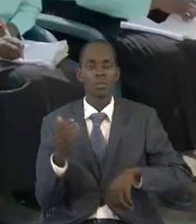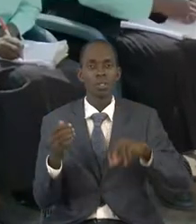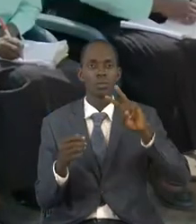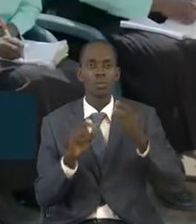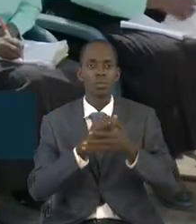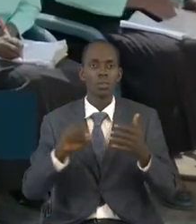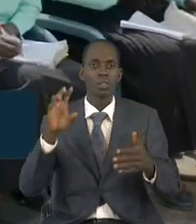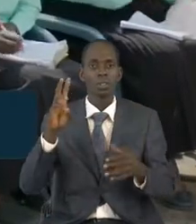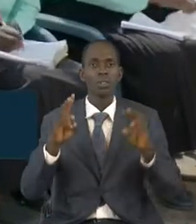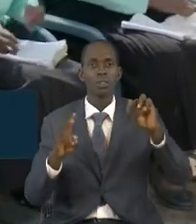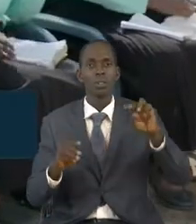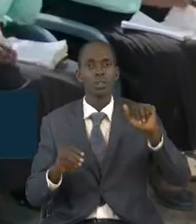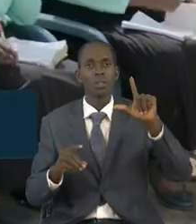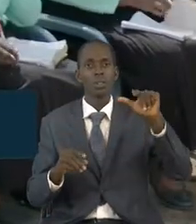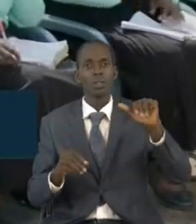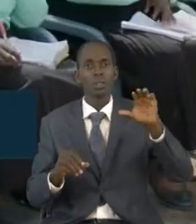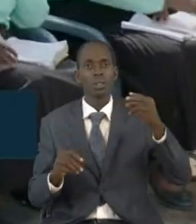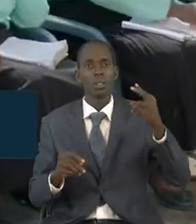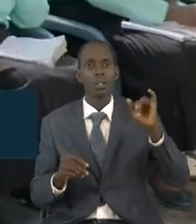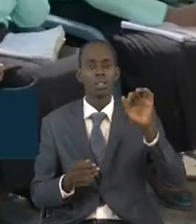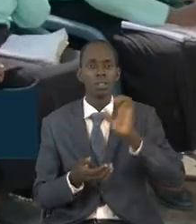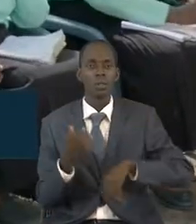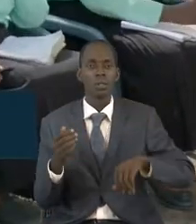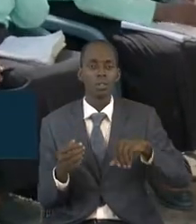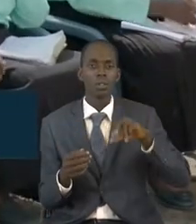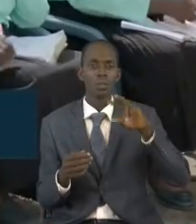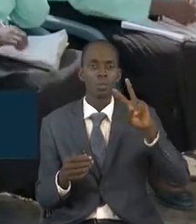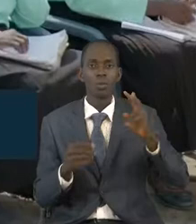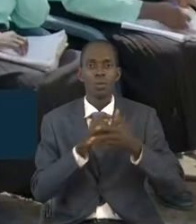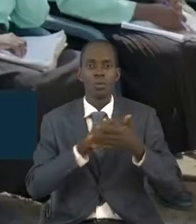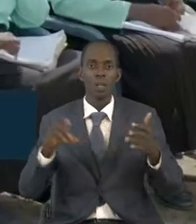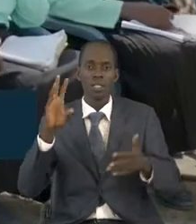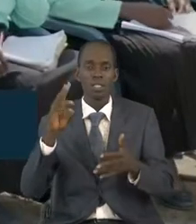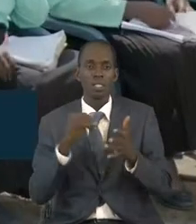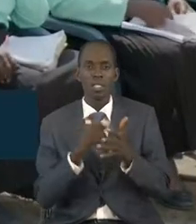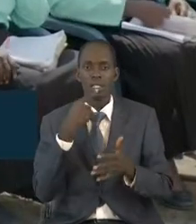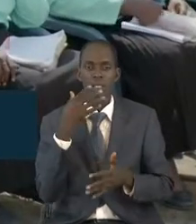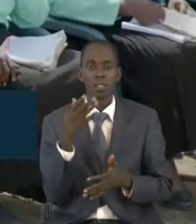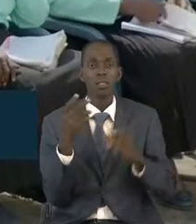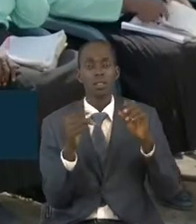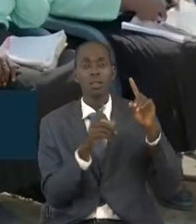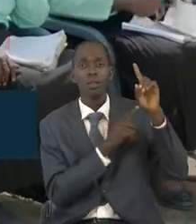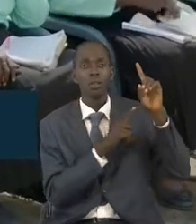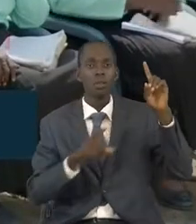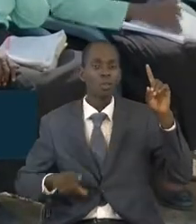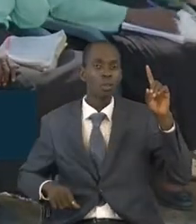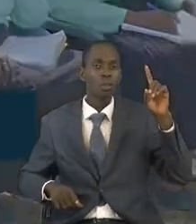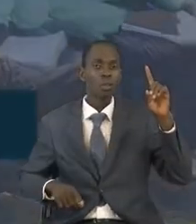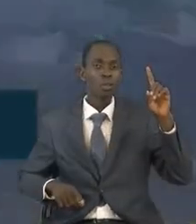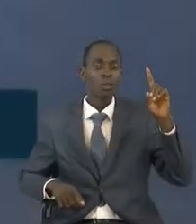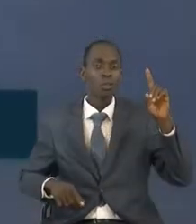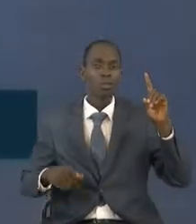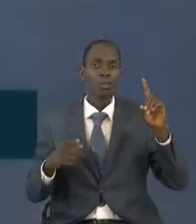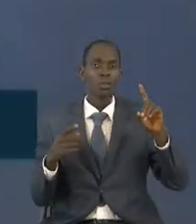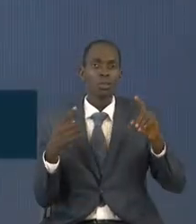Malachi chapter 2, we're looking at verse 6. It says, the law of truth was in